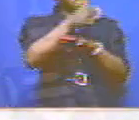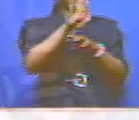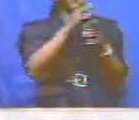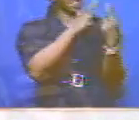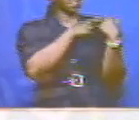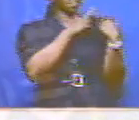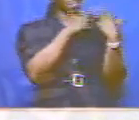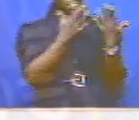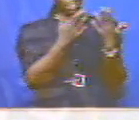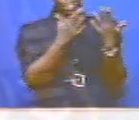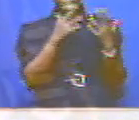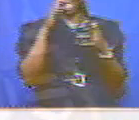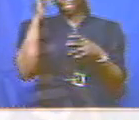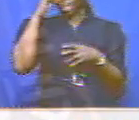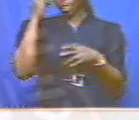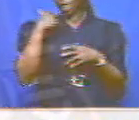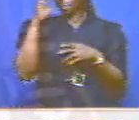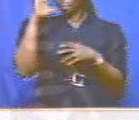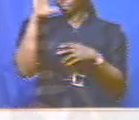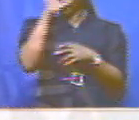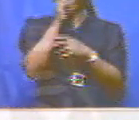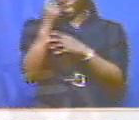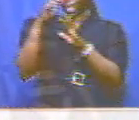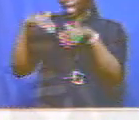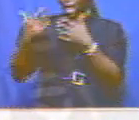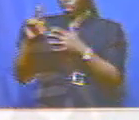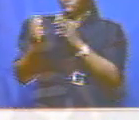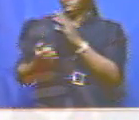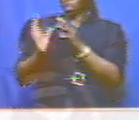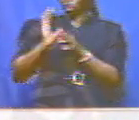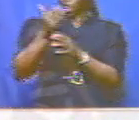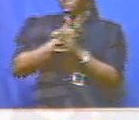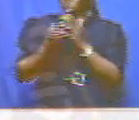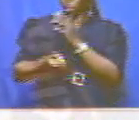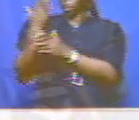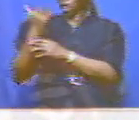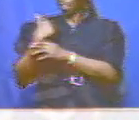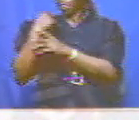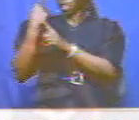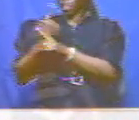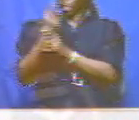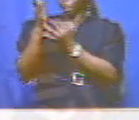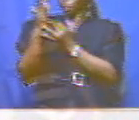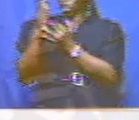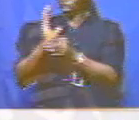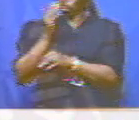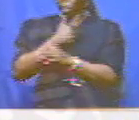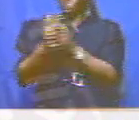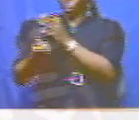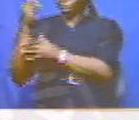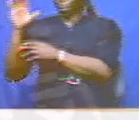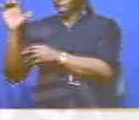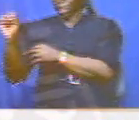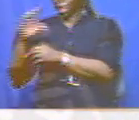misunderstanding between how this committee was formed. There's a difference between a committee formed by the cabinet secretary under the Sports